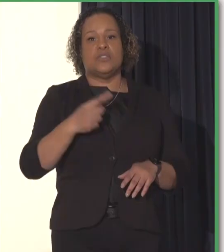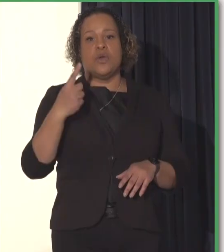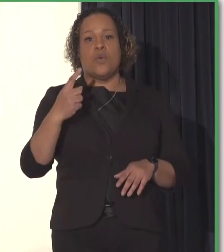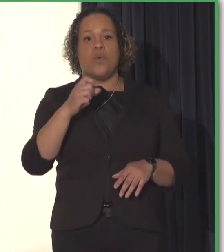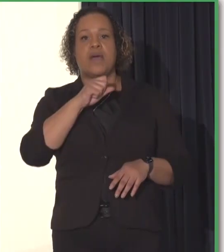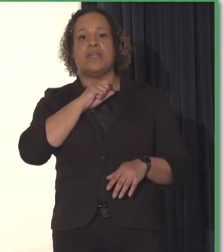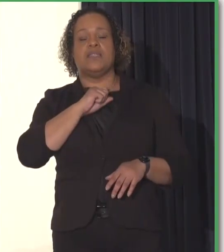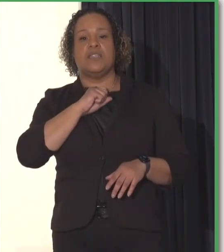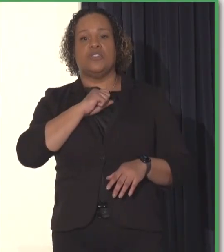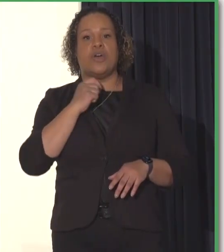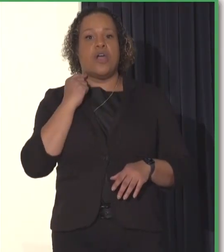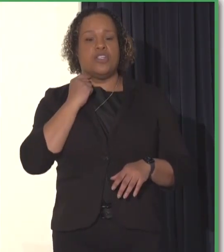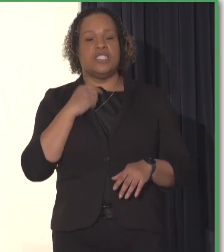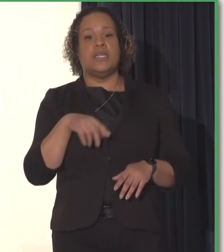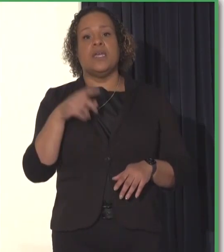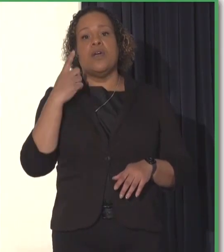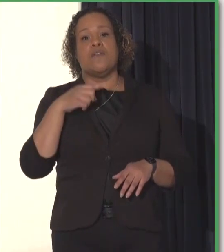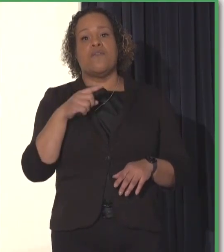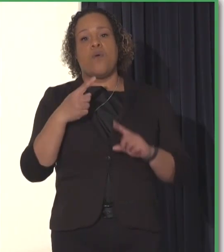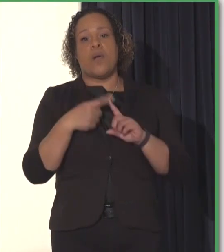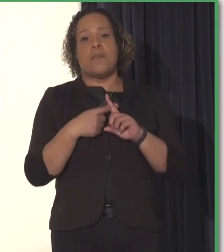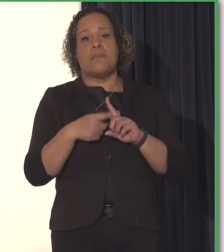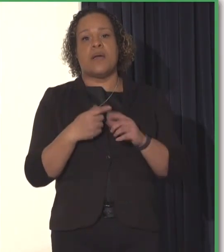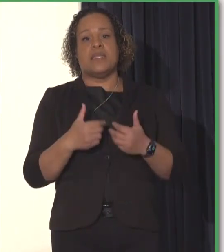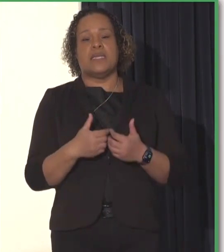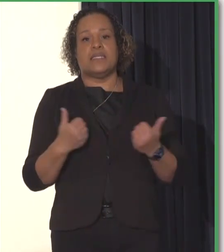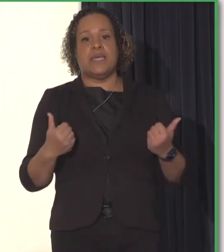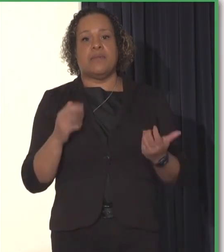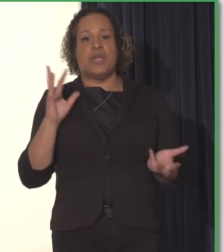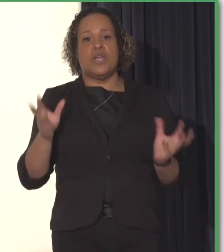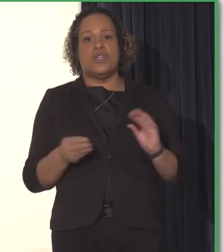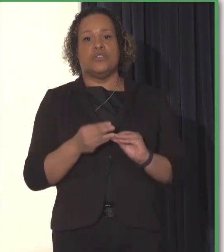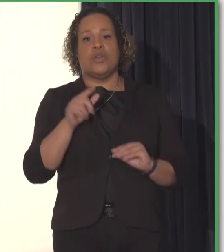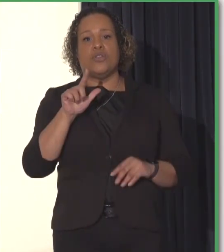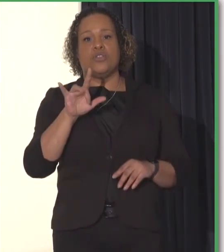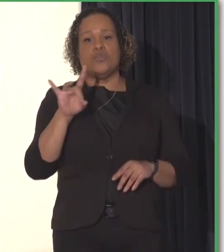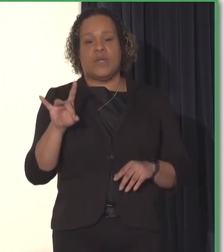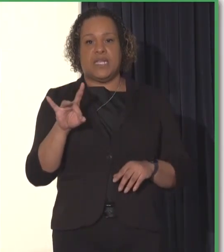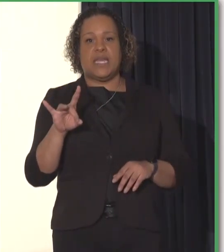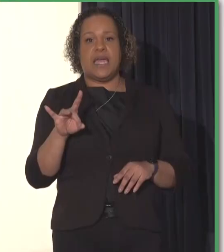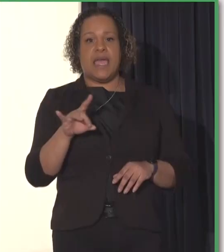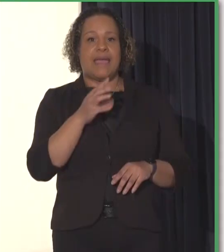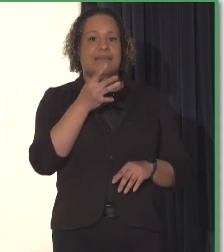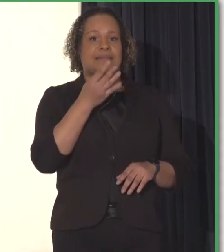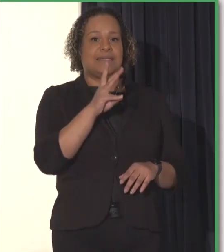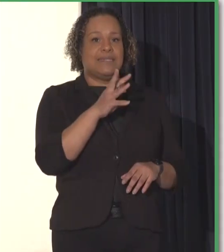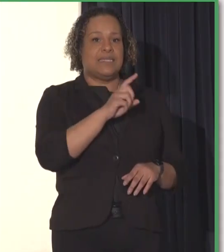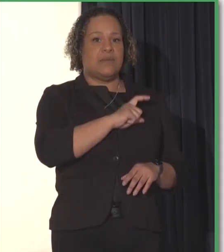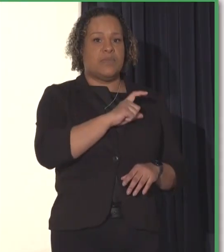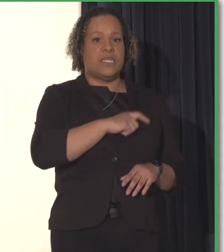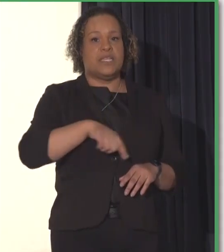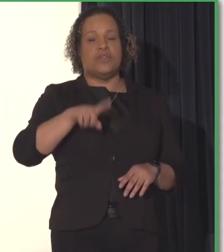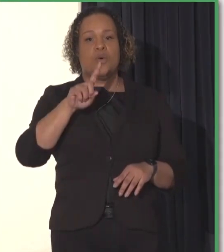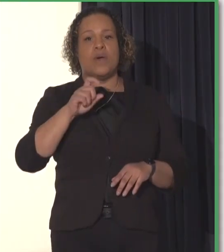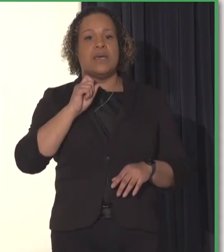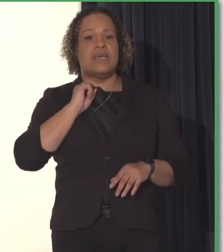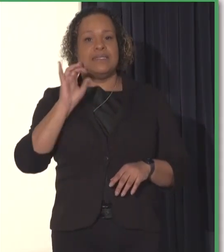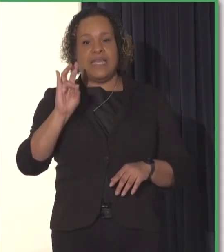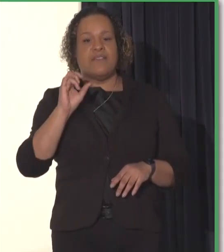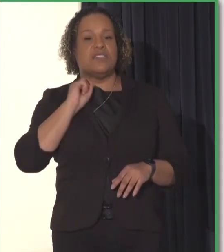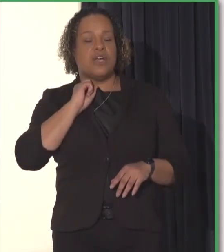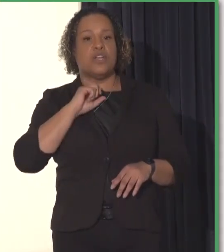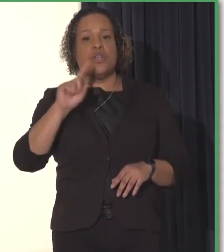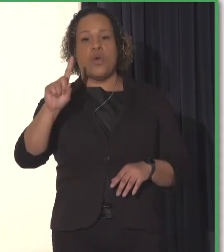For monthly separations, we had a total of 28. That was 16 police officers, 7 sergeants, 1 lieutenant, 3